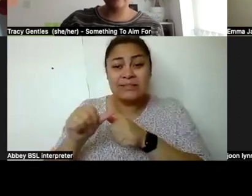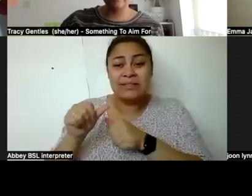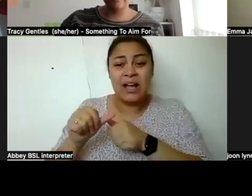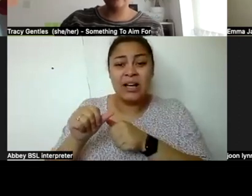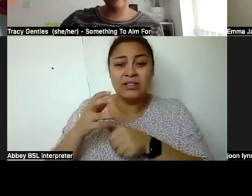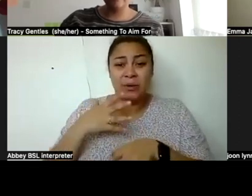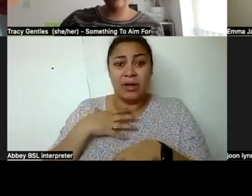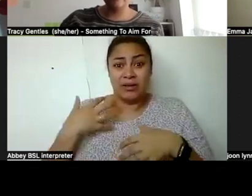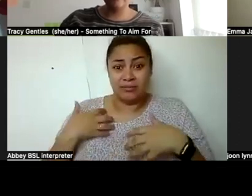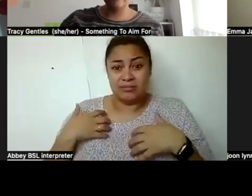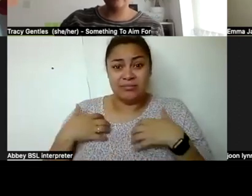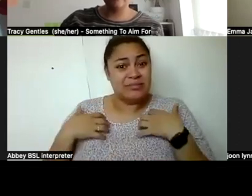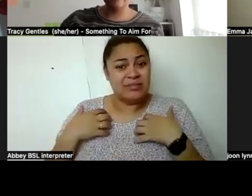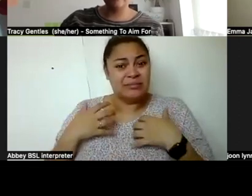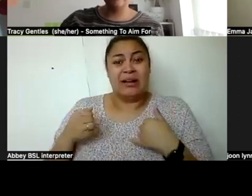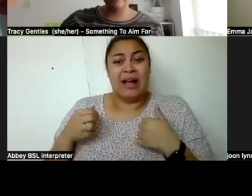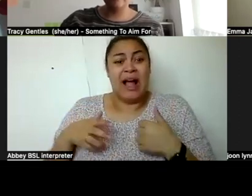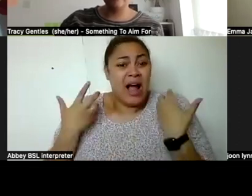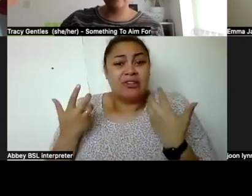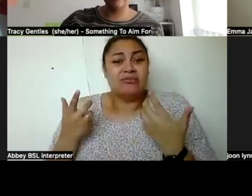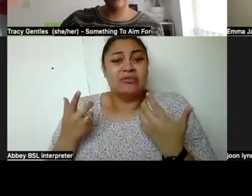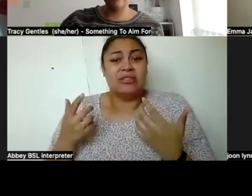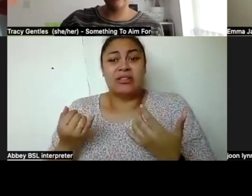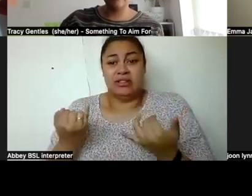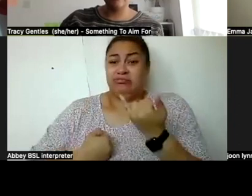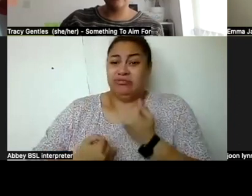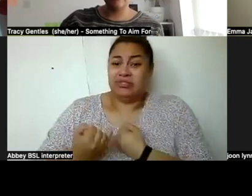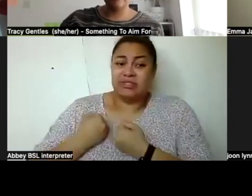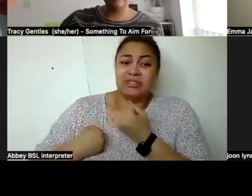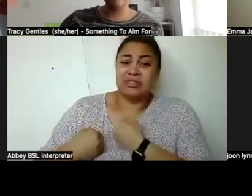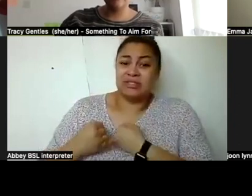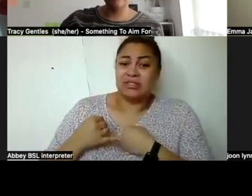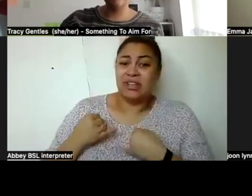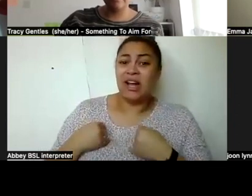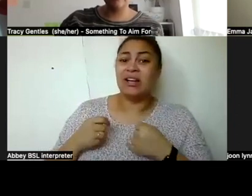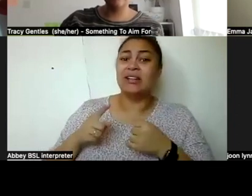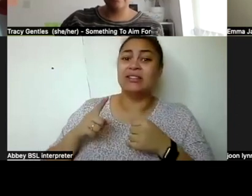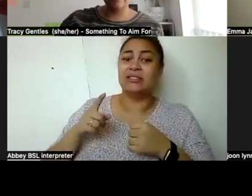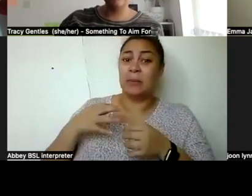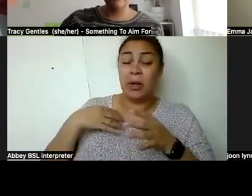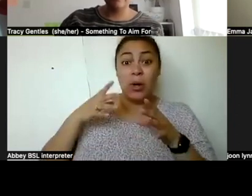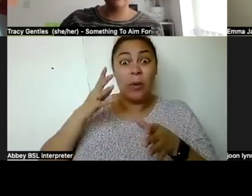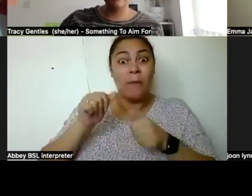frustrated, or we criticize because we're being trained to become perfectionists.